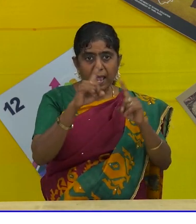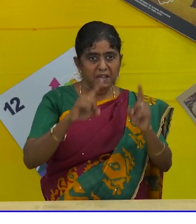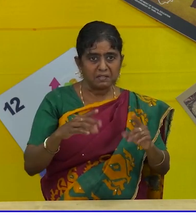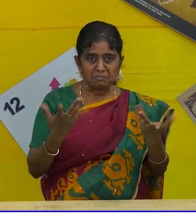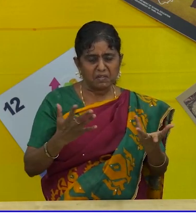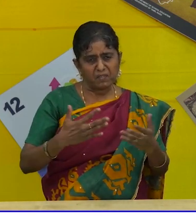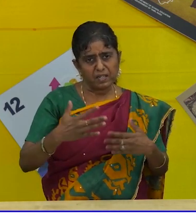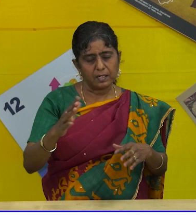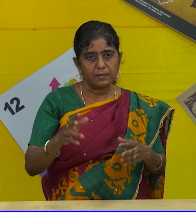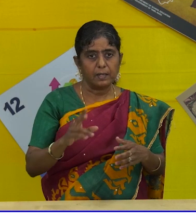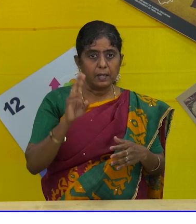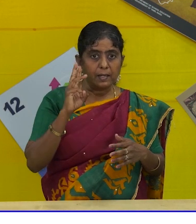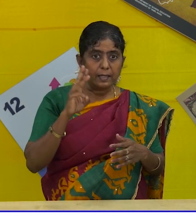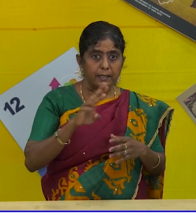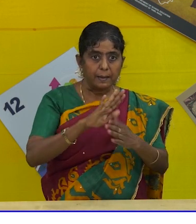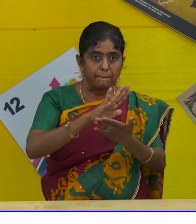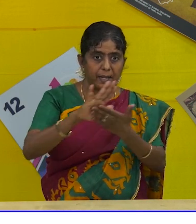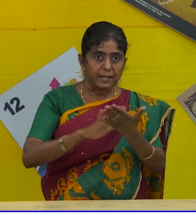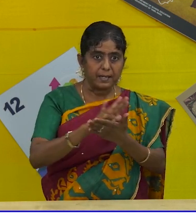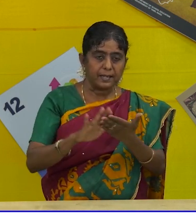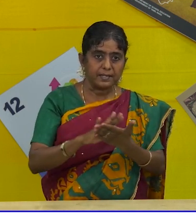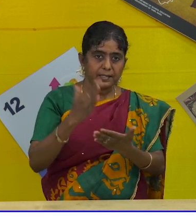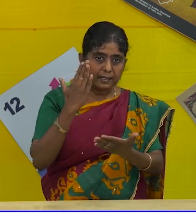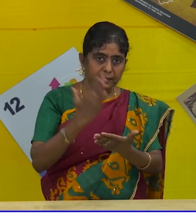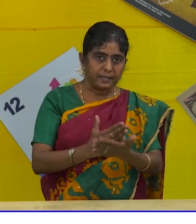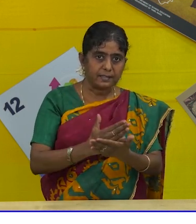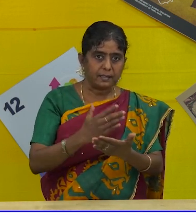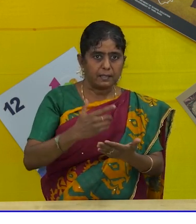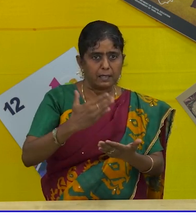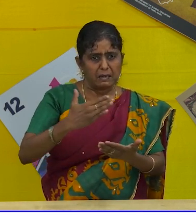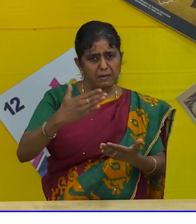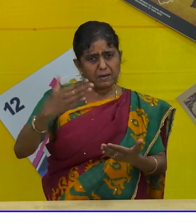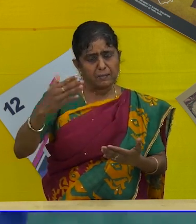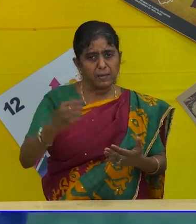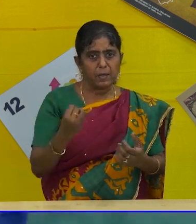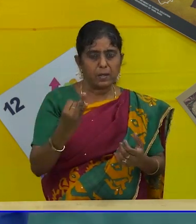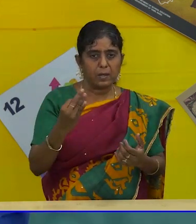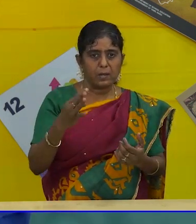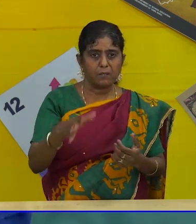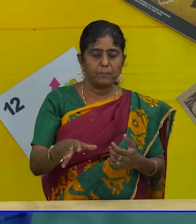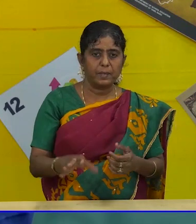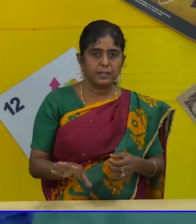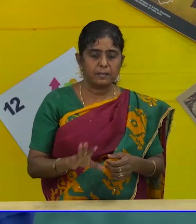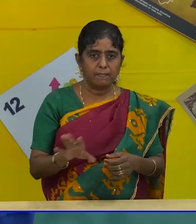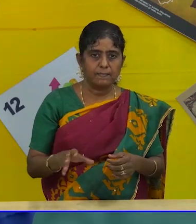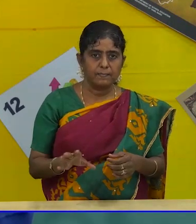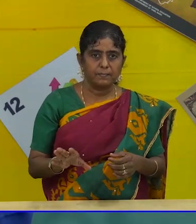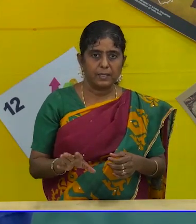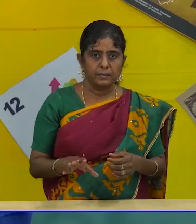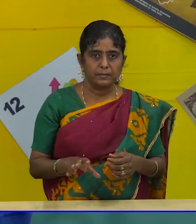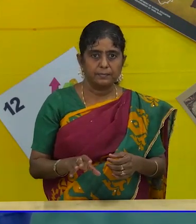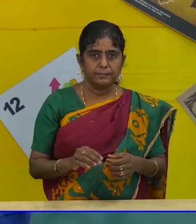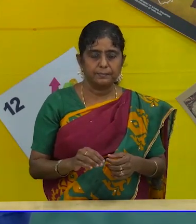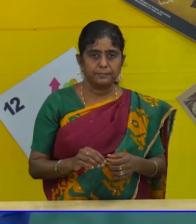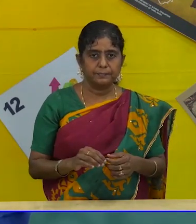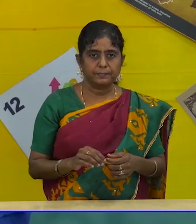solutions if the planes intersect at infinite number of points. If the planes intersect at infinite number